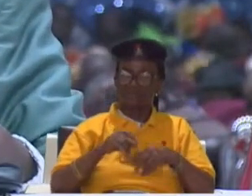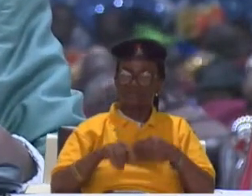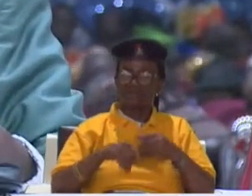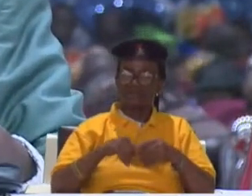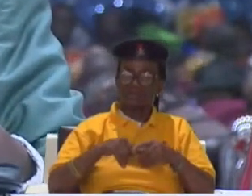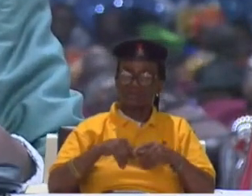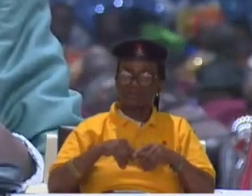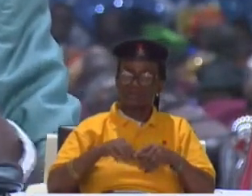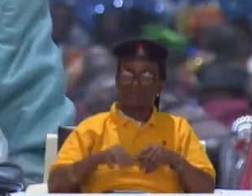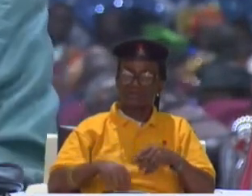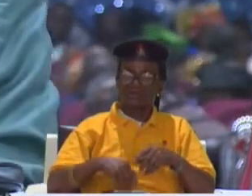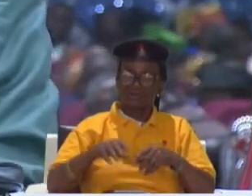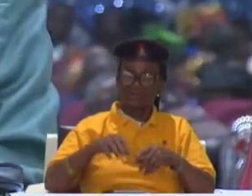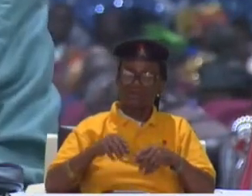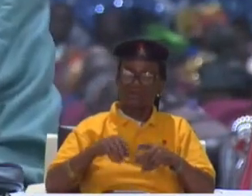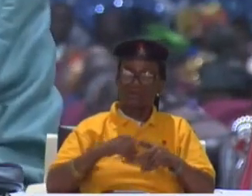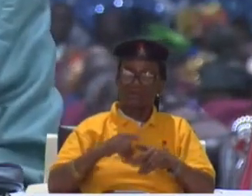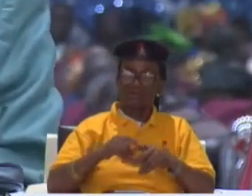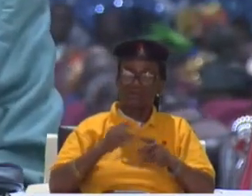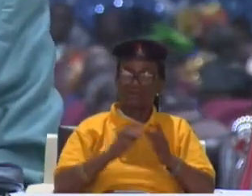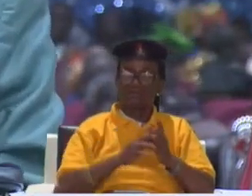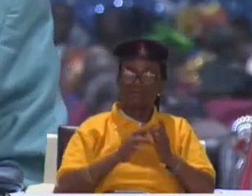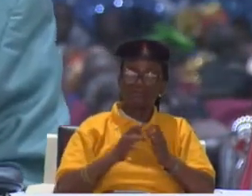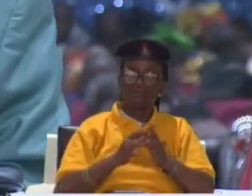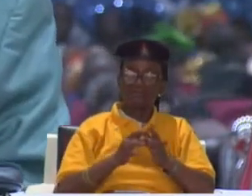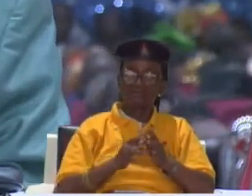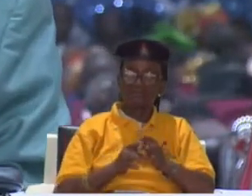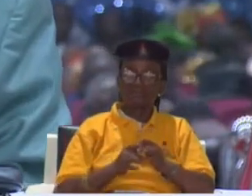38 years. When Jesus got to him,